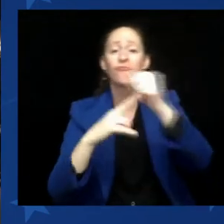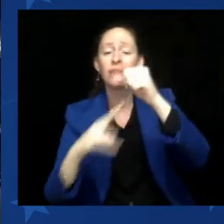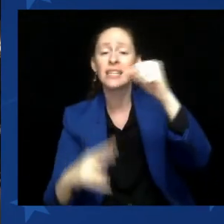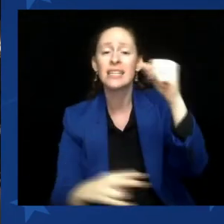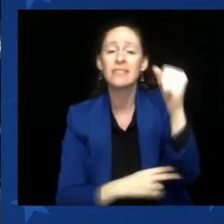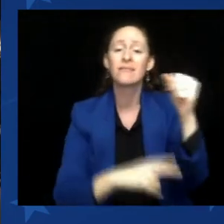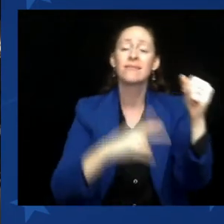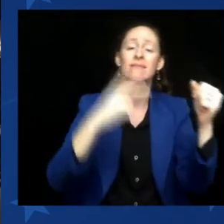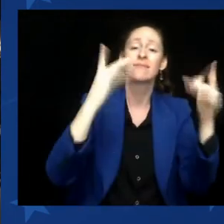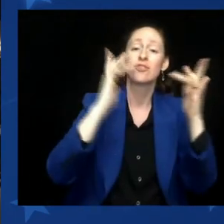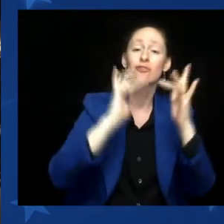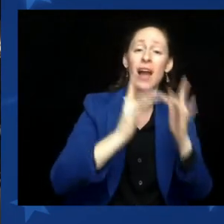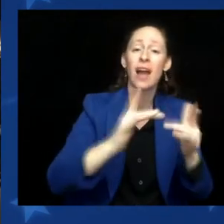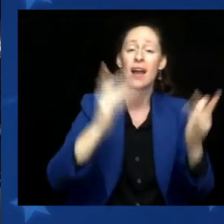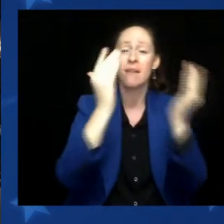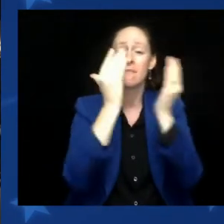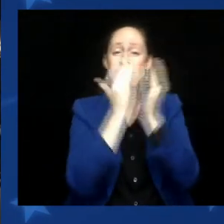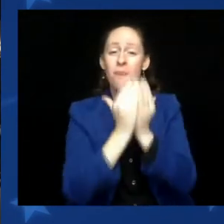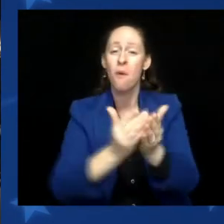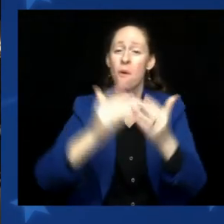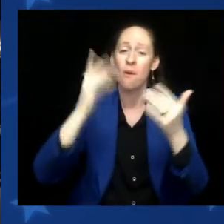railroads.